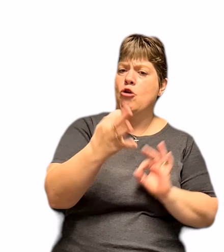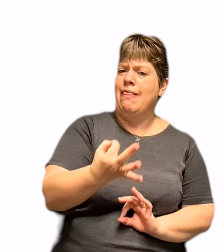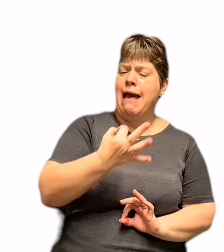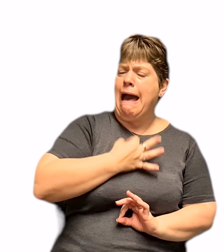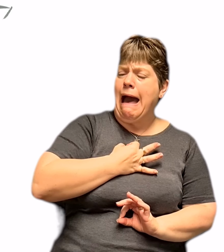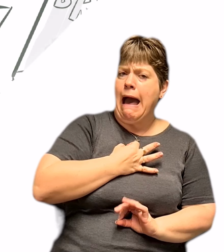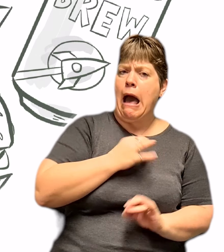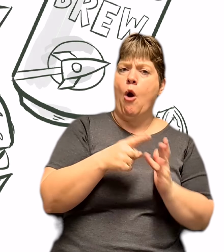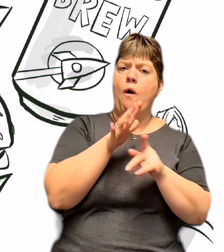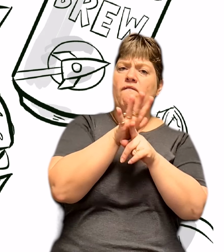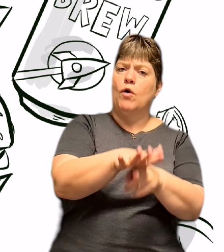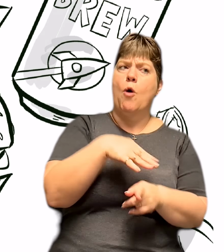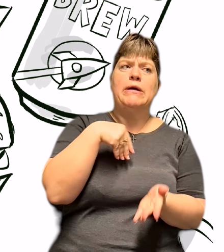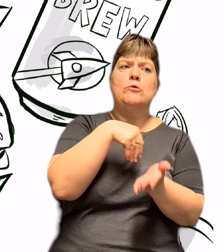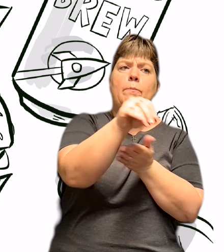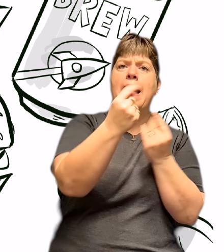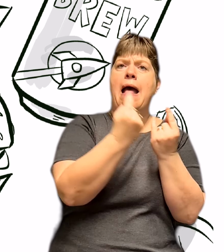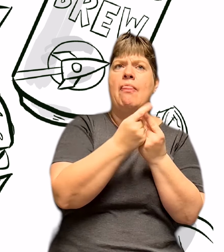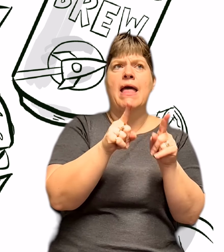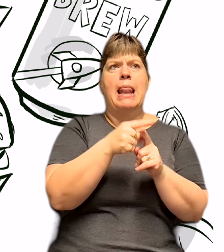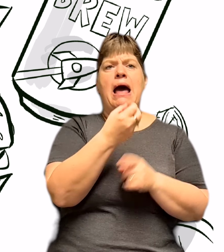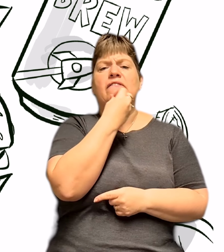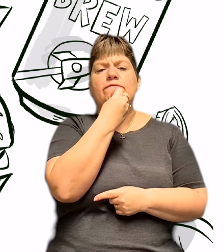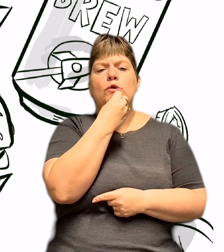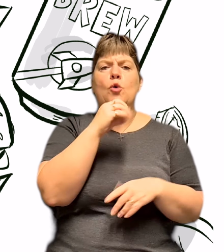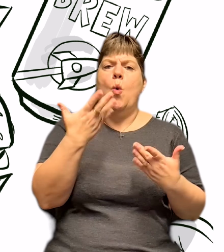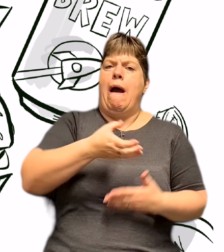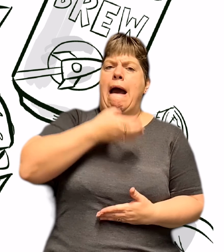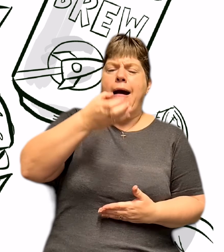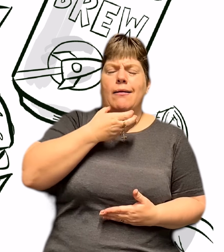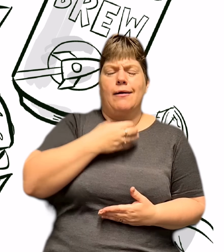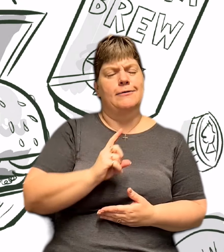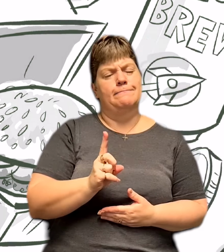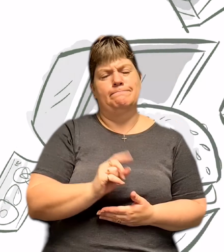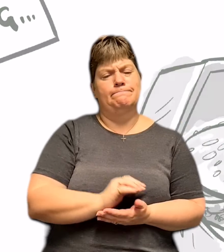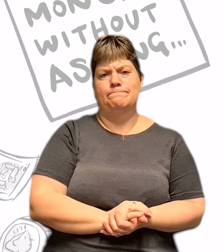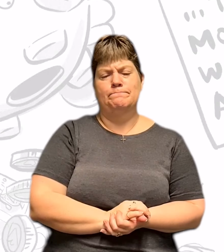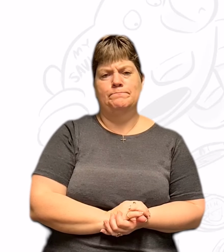or make you pay for things for them like food or alcohol.